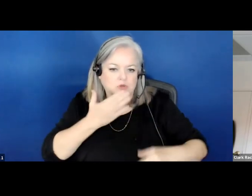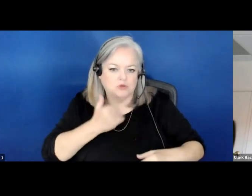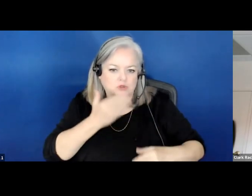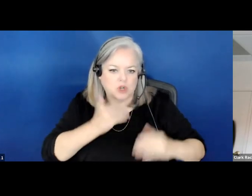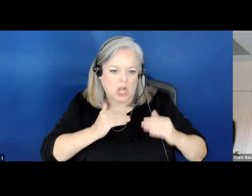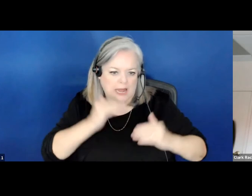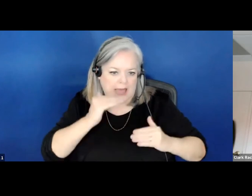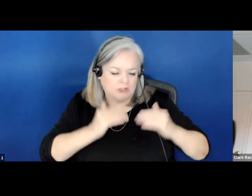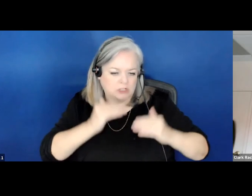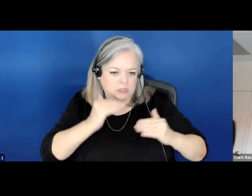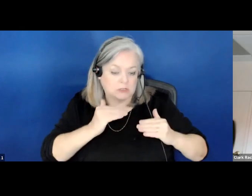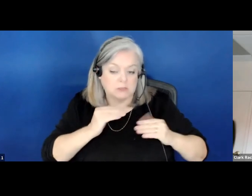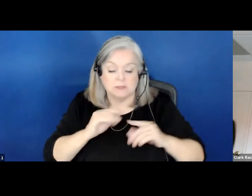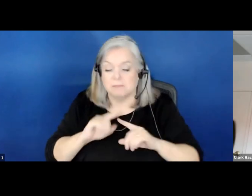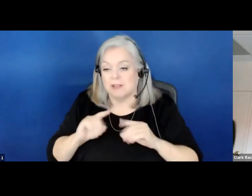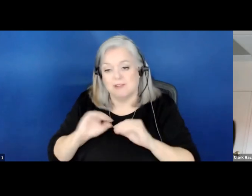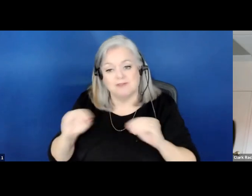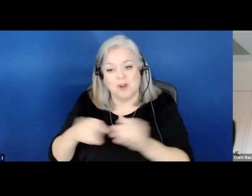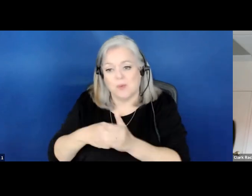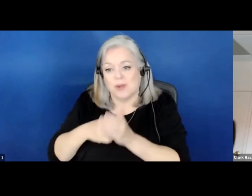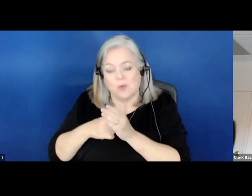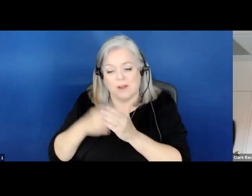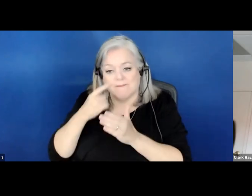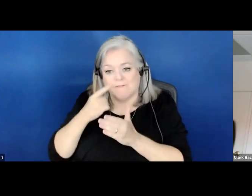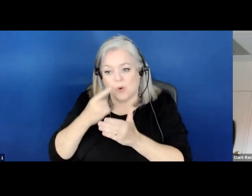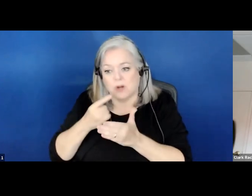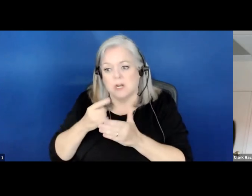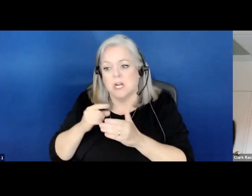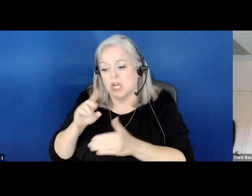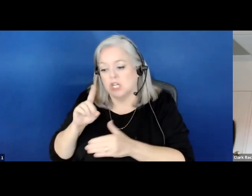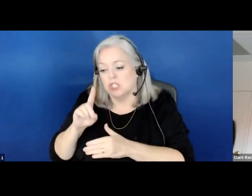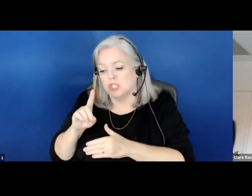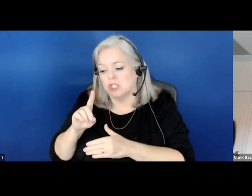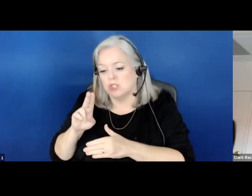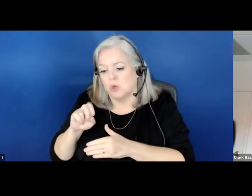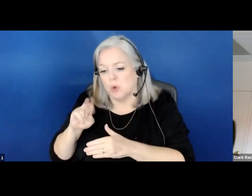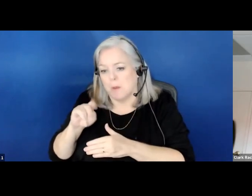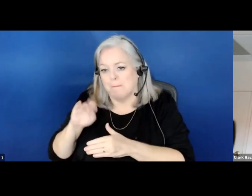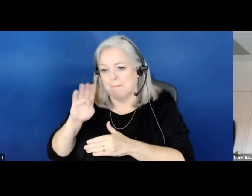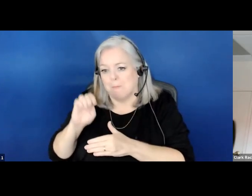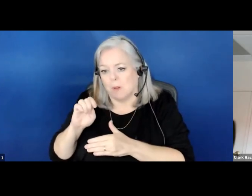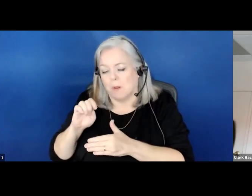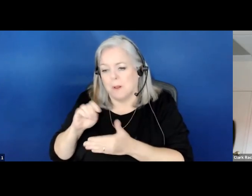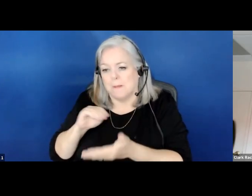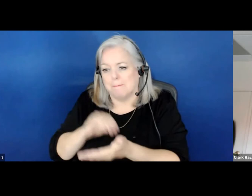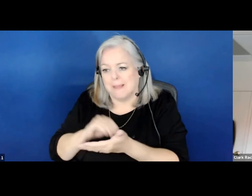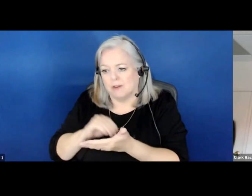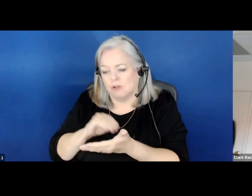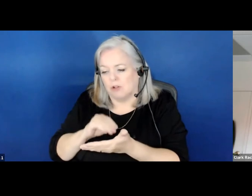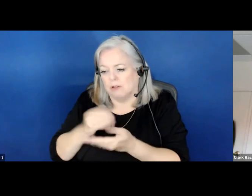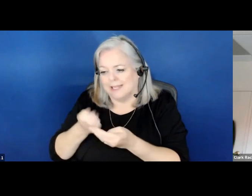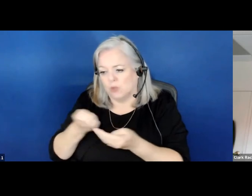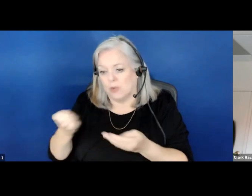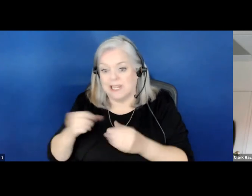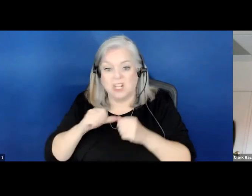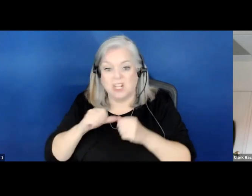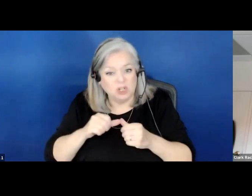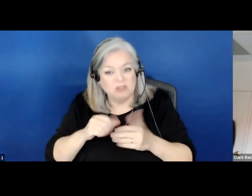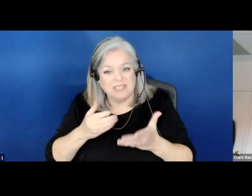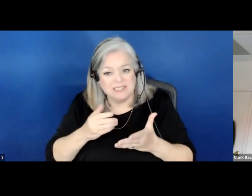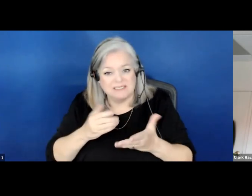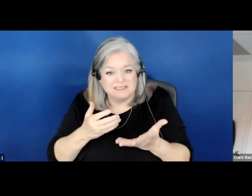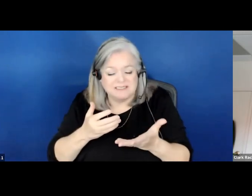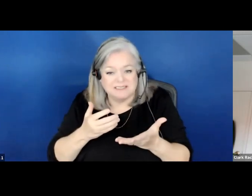However, there are no requirements for durable medical equipment, including continuous glucose monitors, as well as